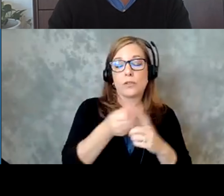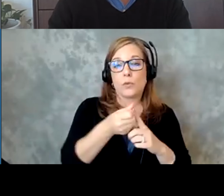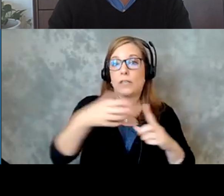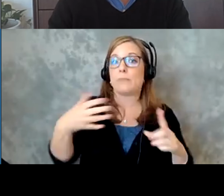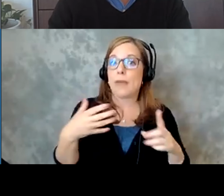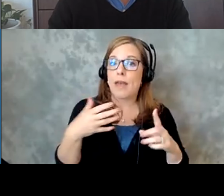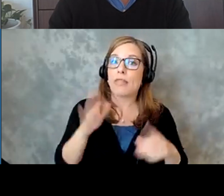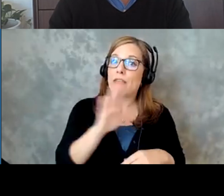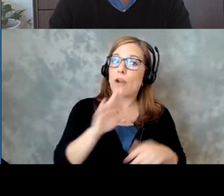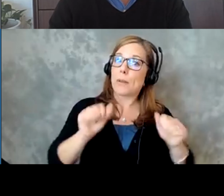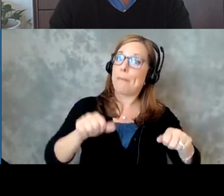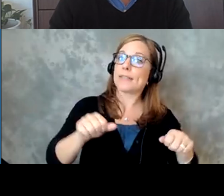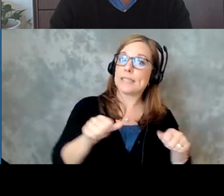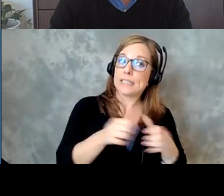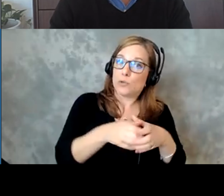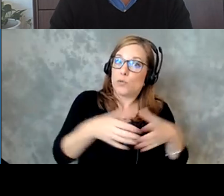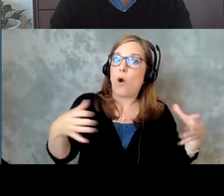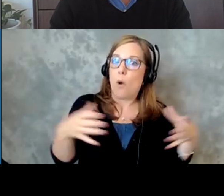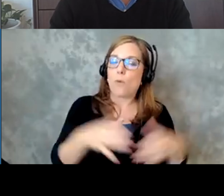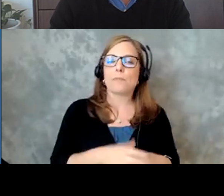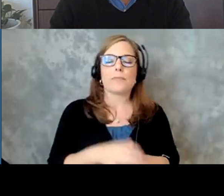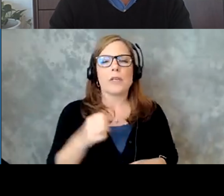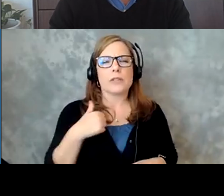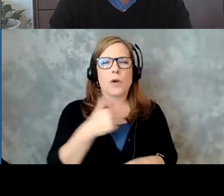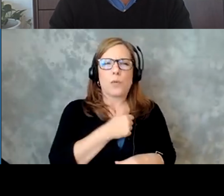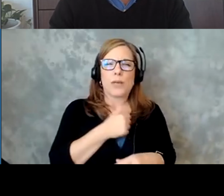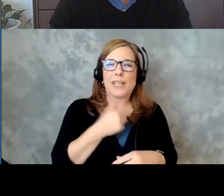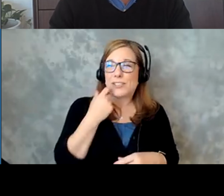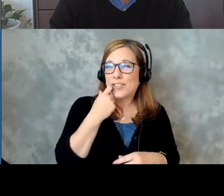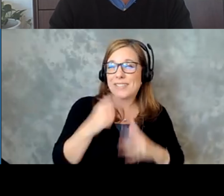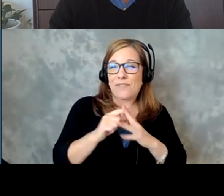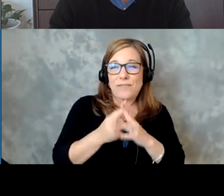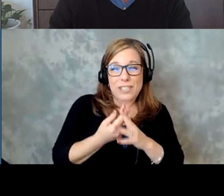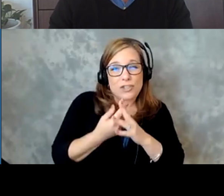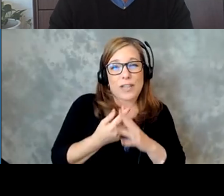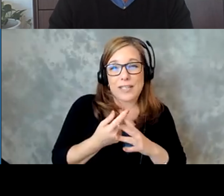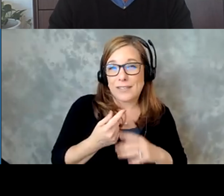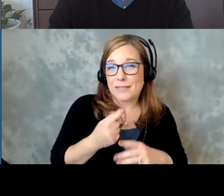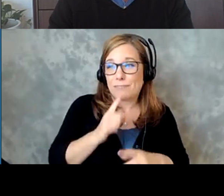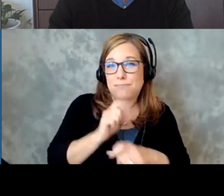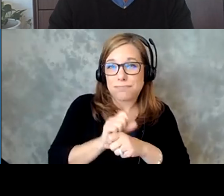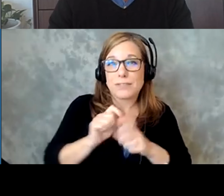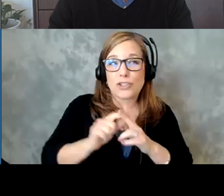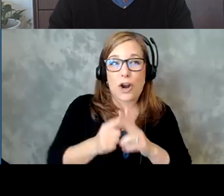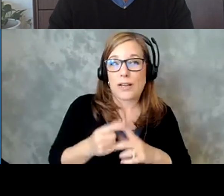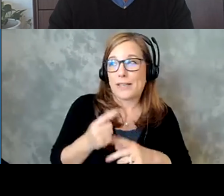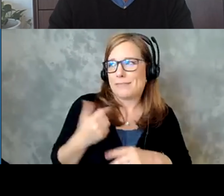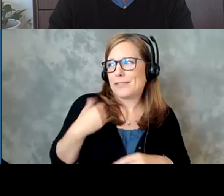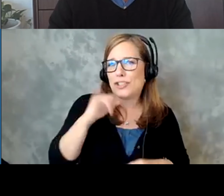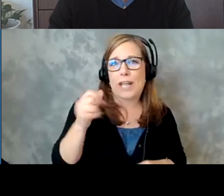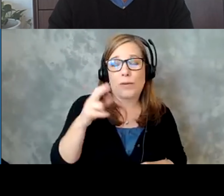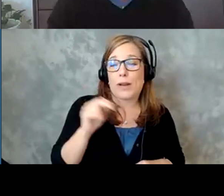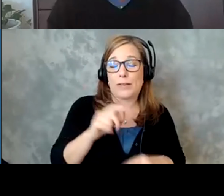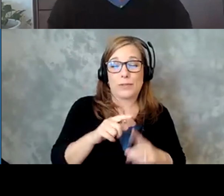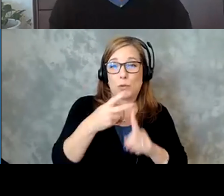capacity. So we officially launched in January, which is just a couple months ago, and the time has flown by